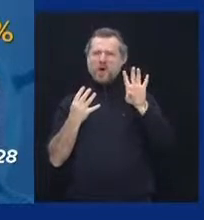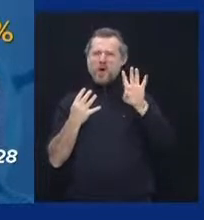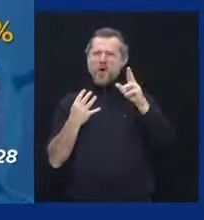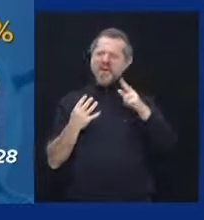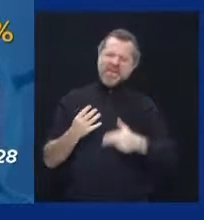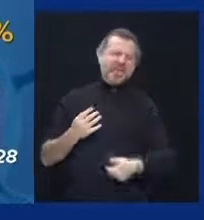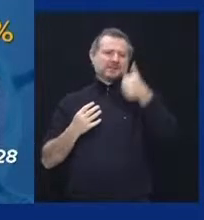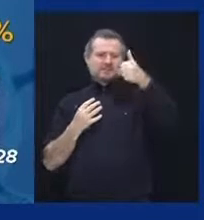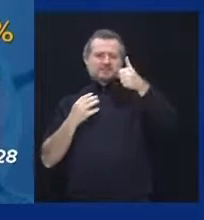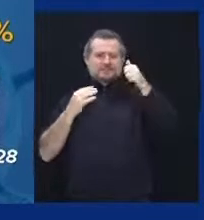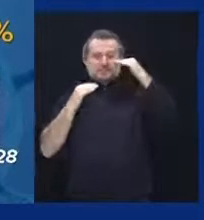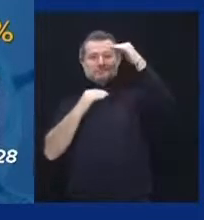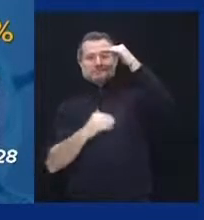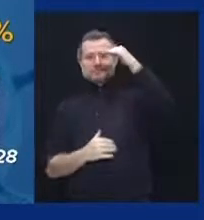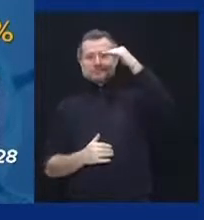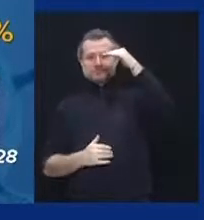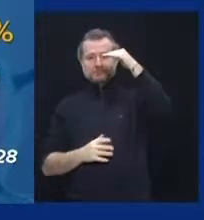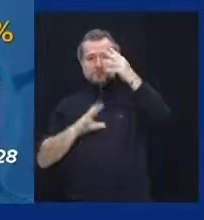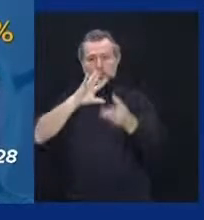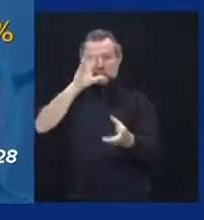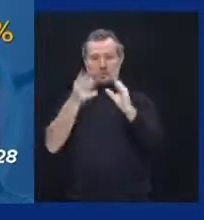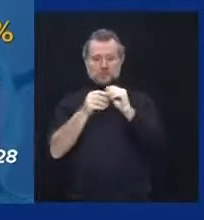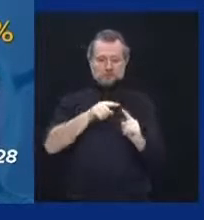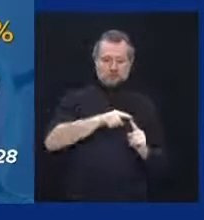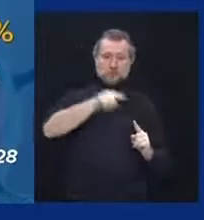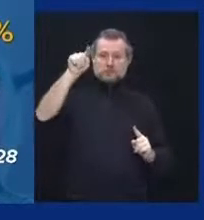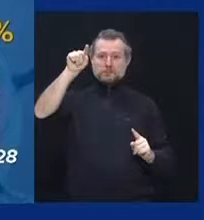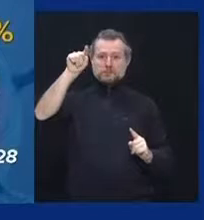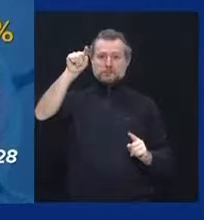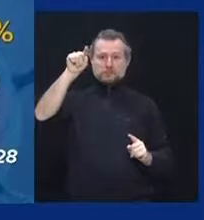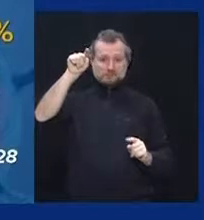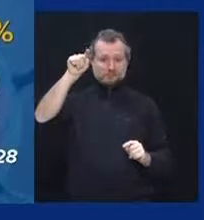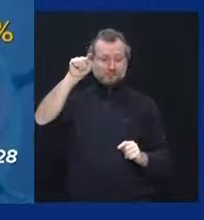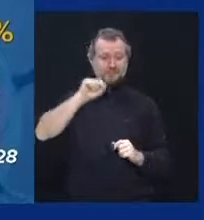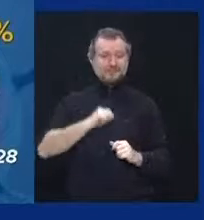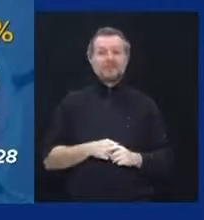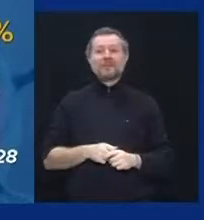That's the collective Thanksgiving,